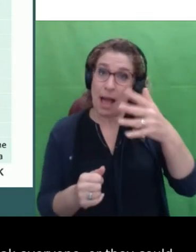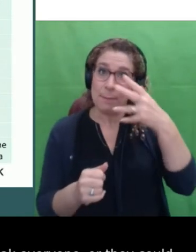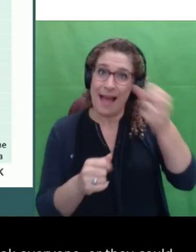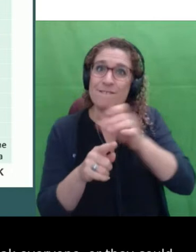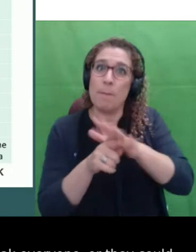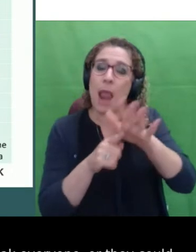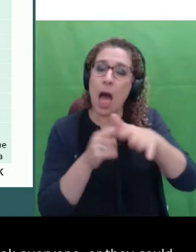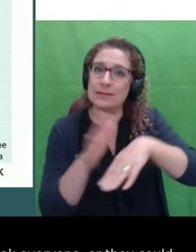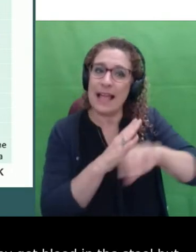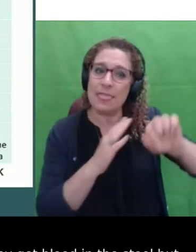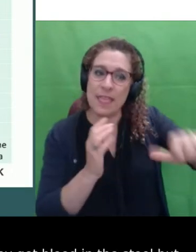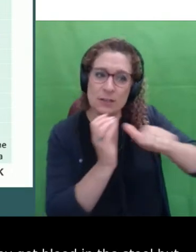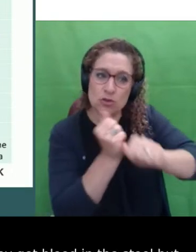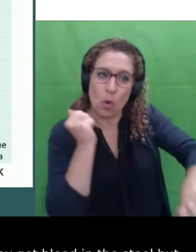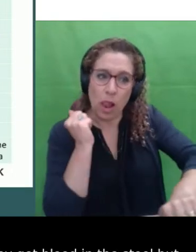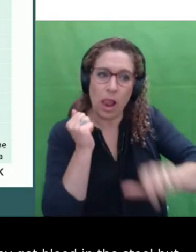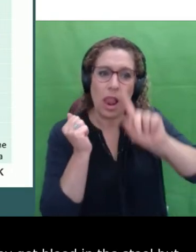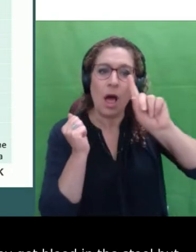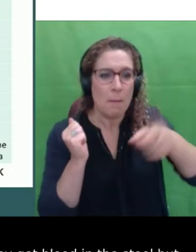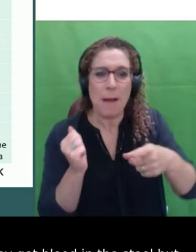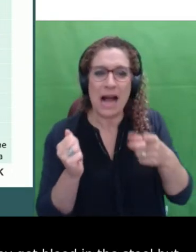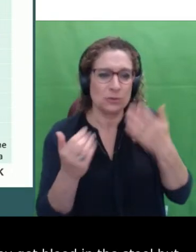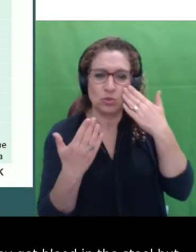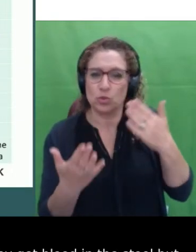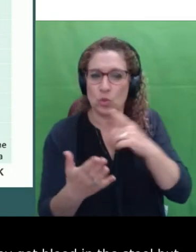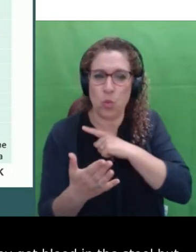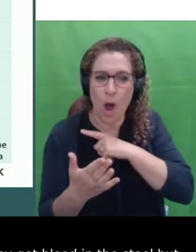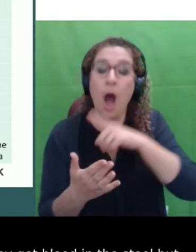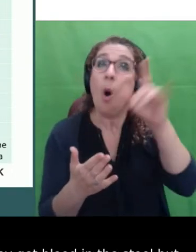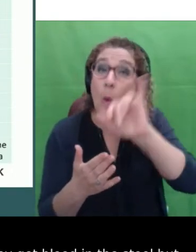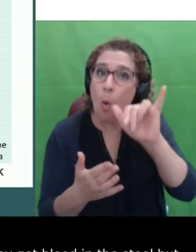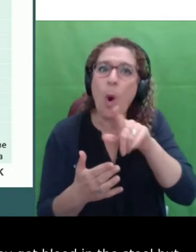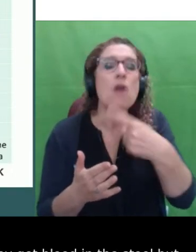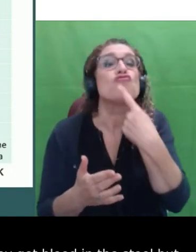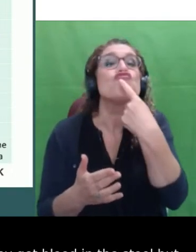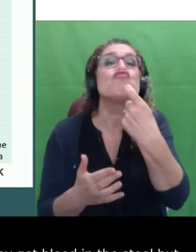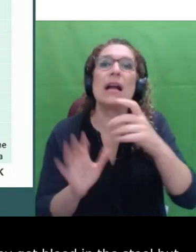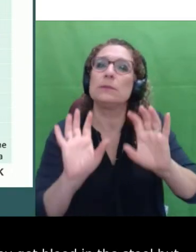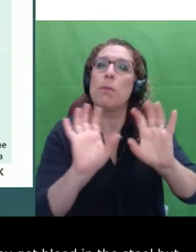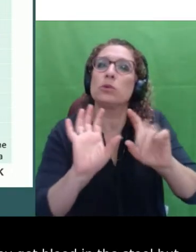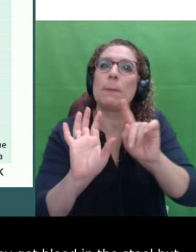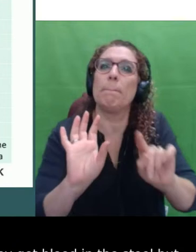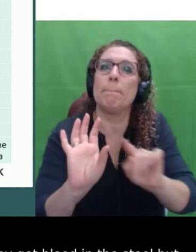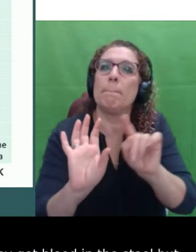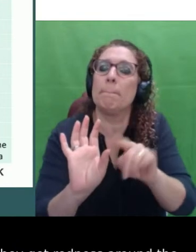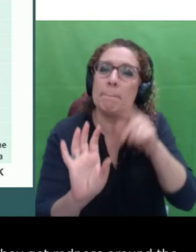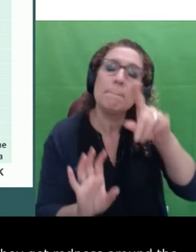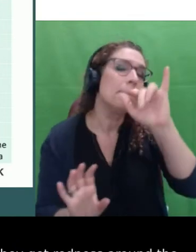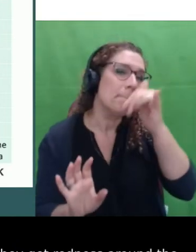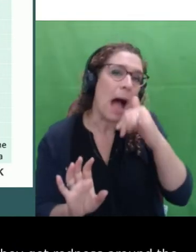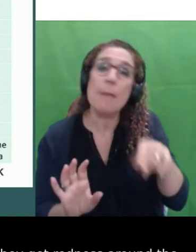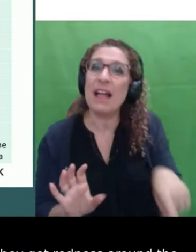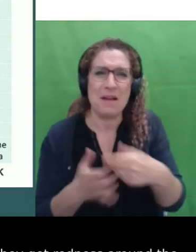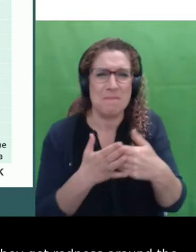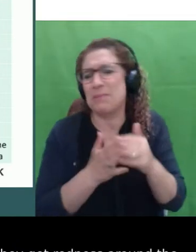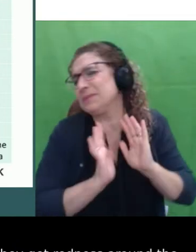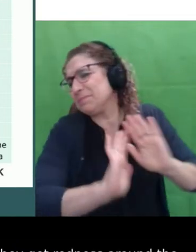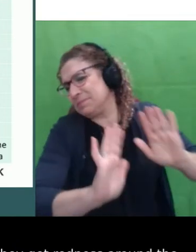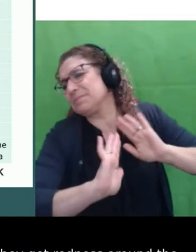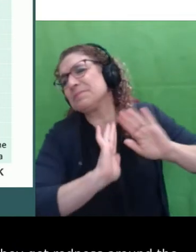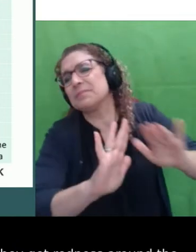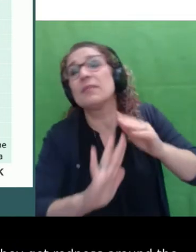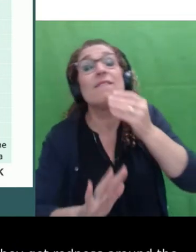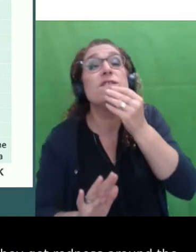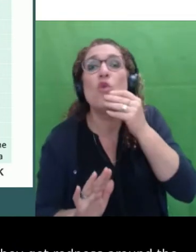may get redness around the bottom and as time goes on it may be that some of them start to refuse the food so they might push it away or have reduced